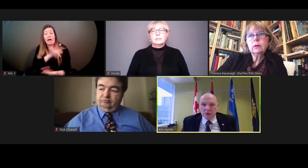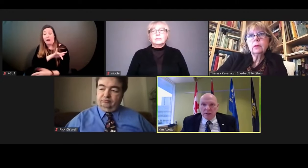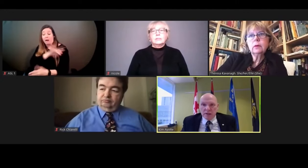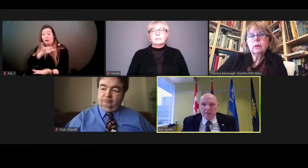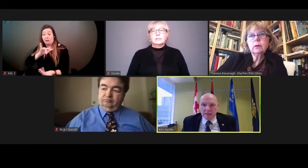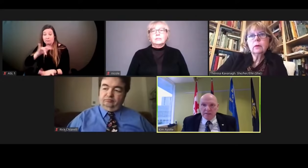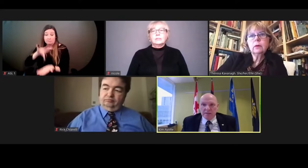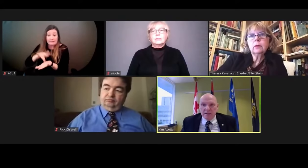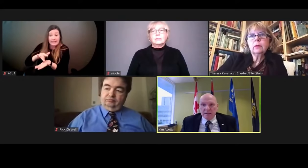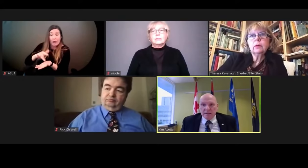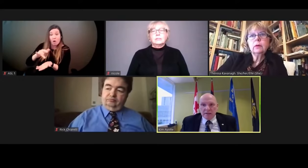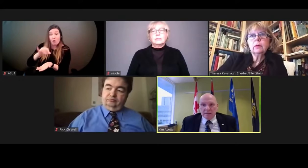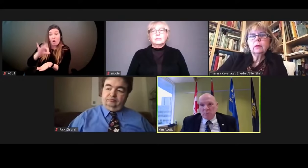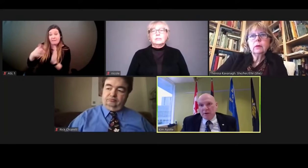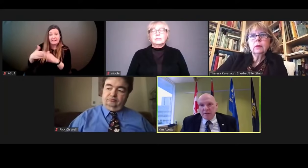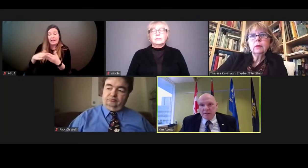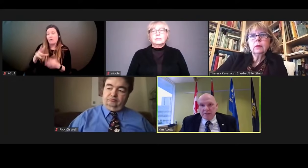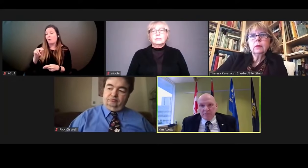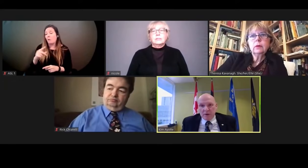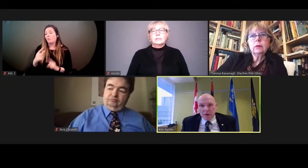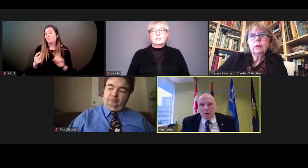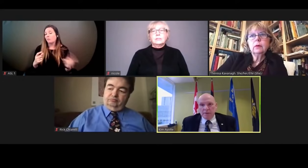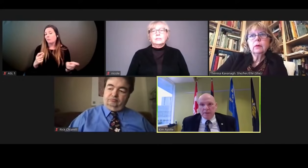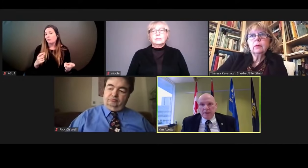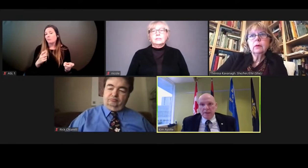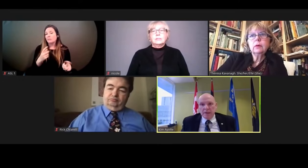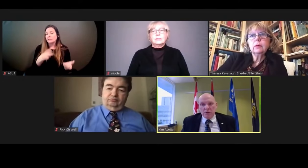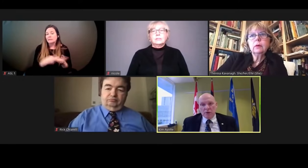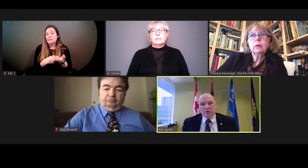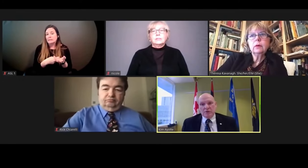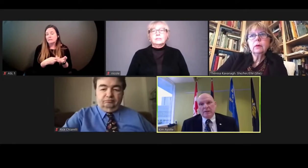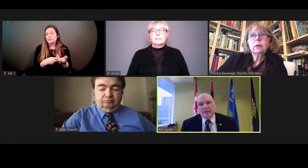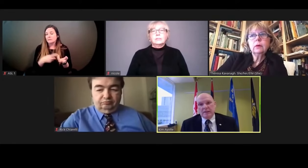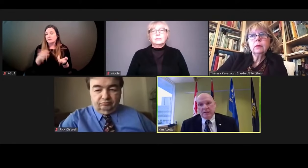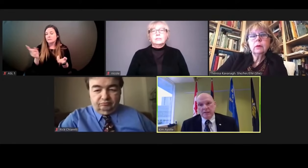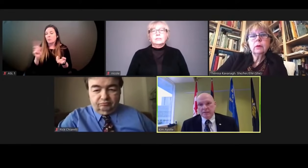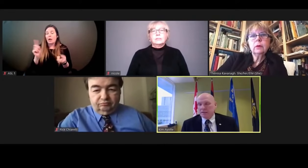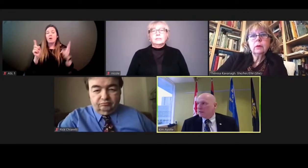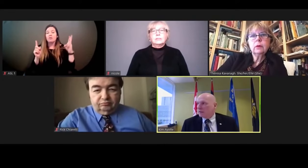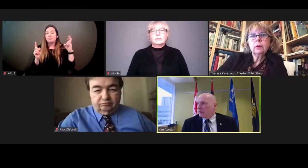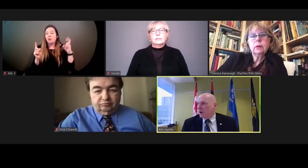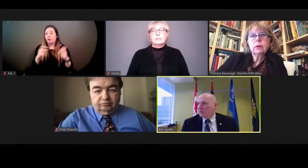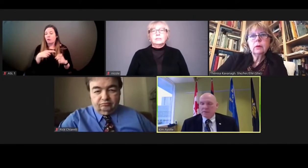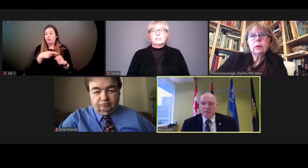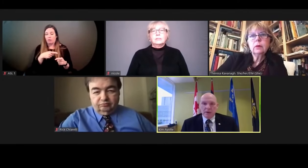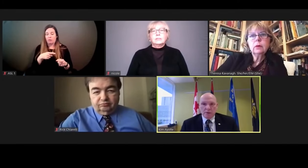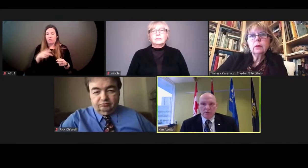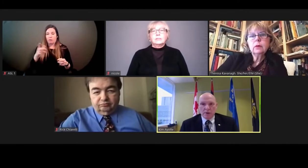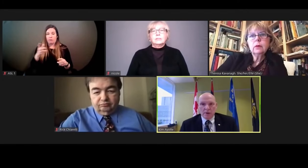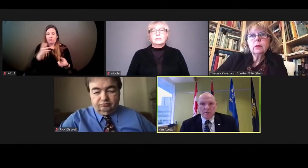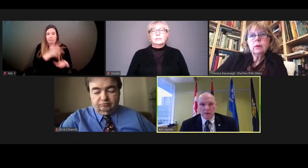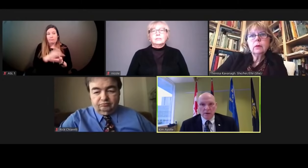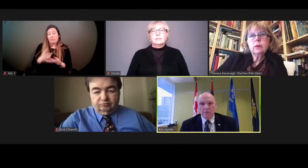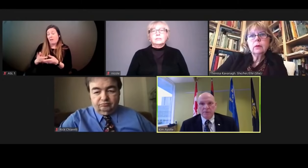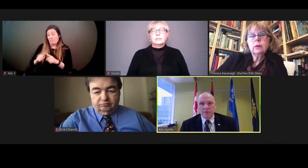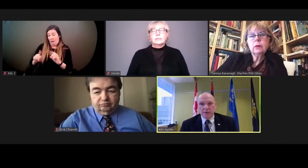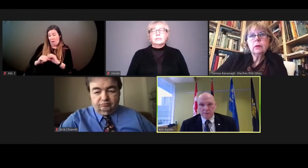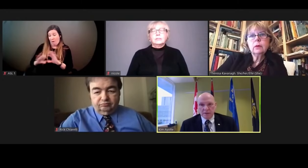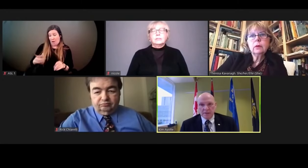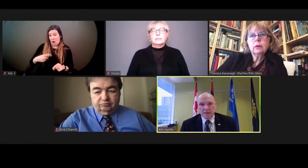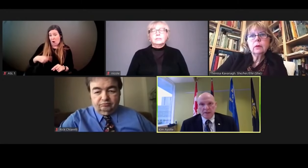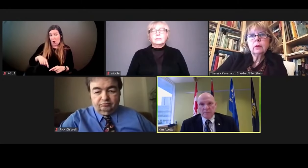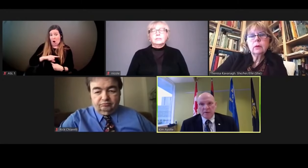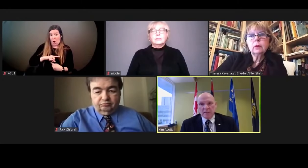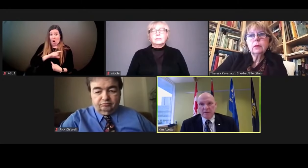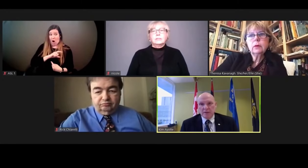they actually got tickets somewhere in the city of Ottawa when the truckers are not getting tickets. And obviously we're not going to put our bylaw officers at